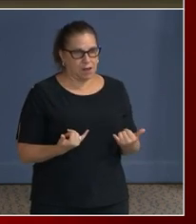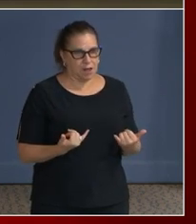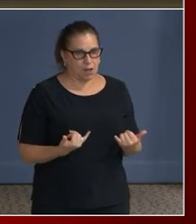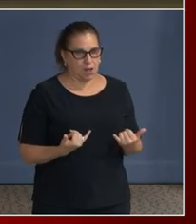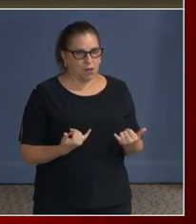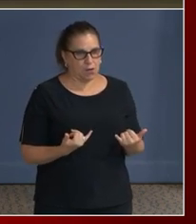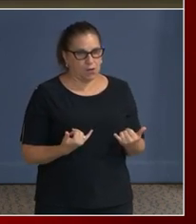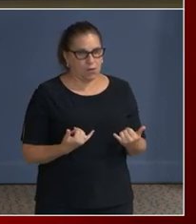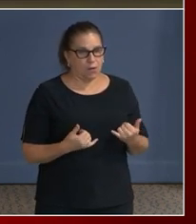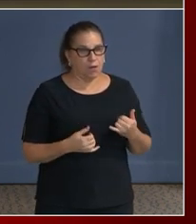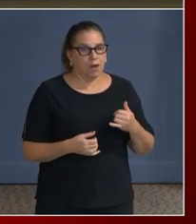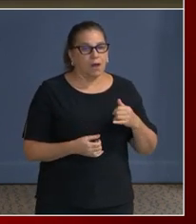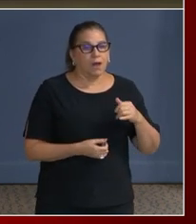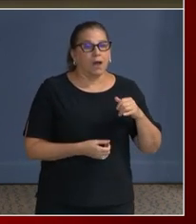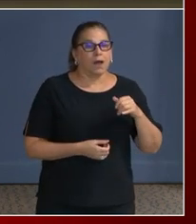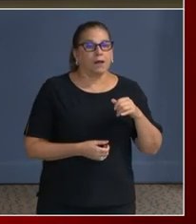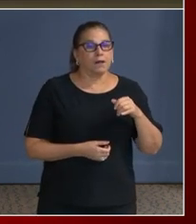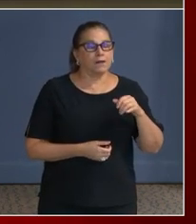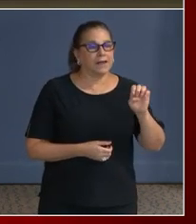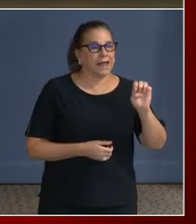at